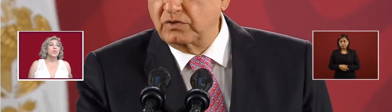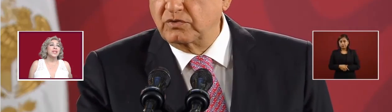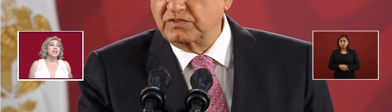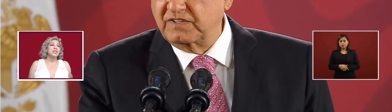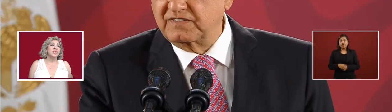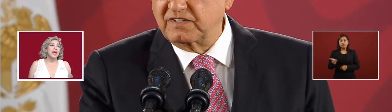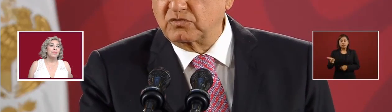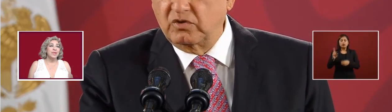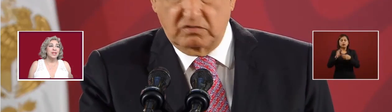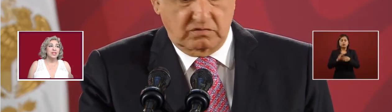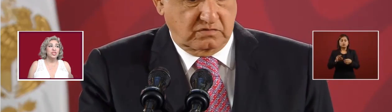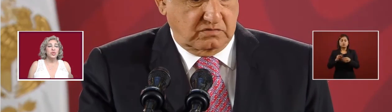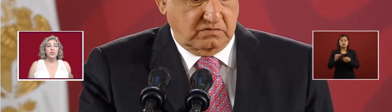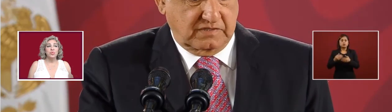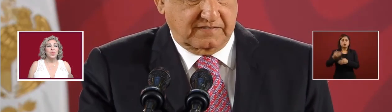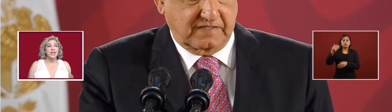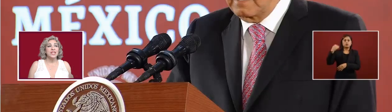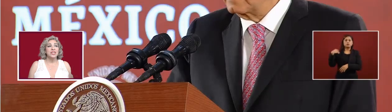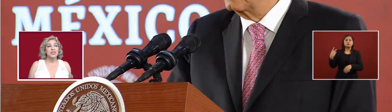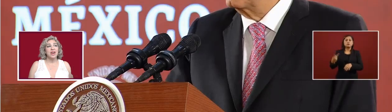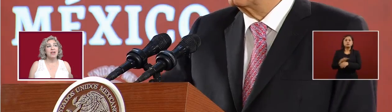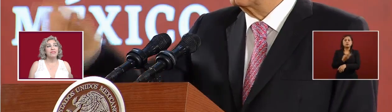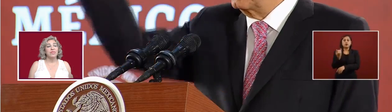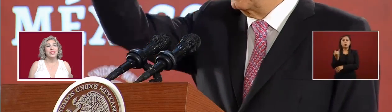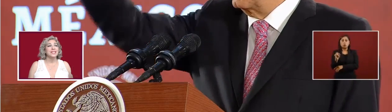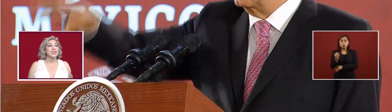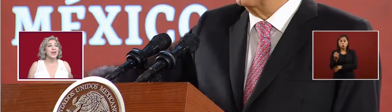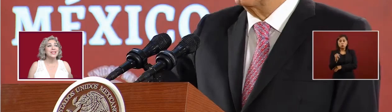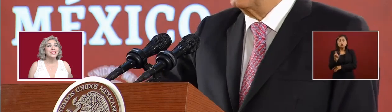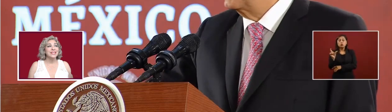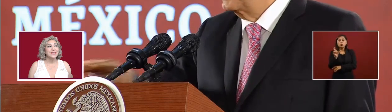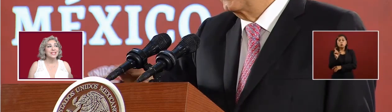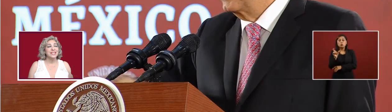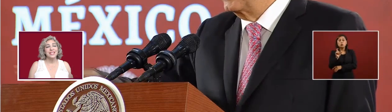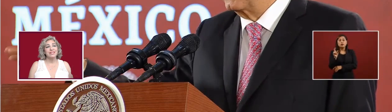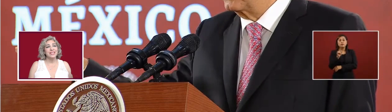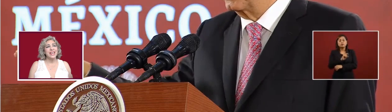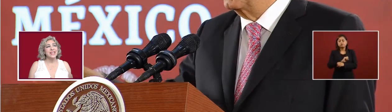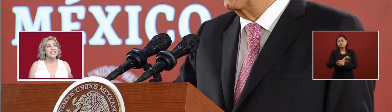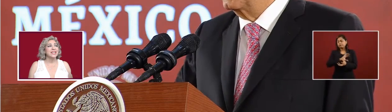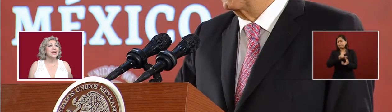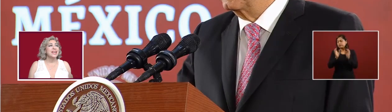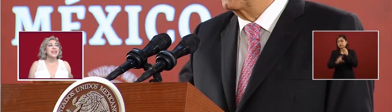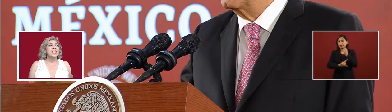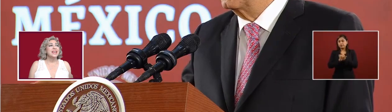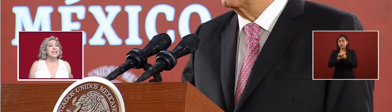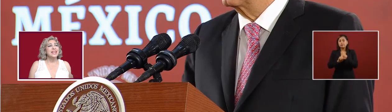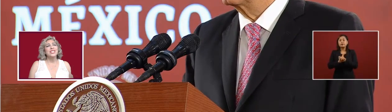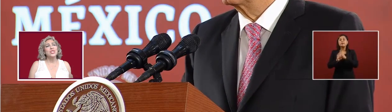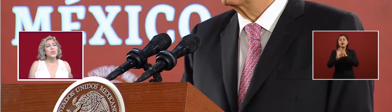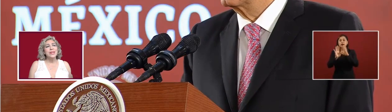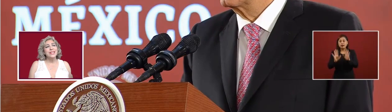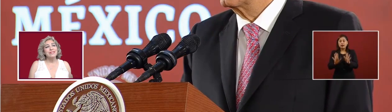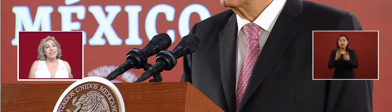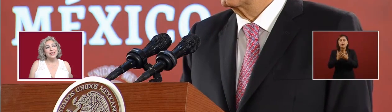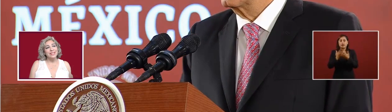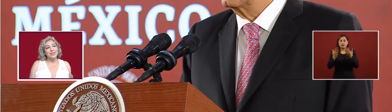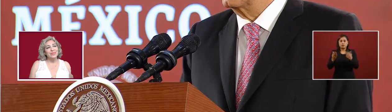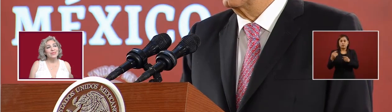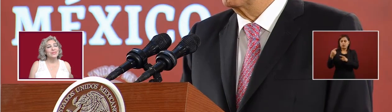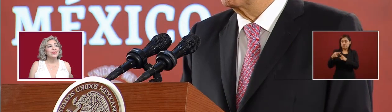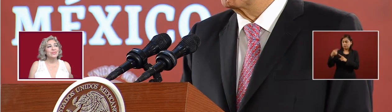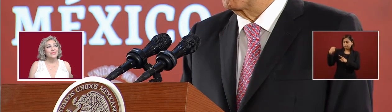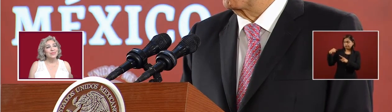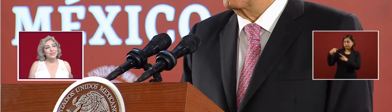what used to happen in June when it took off with this crisis to the state. It's totally different.